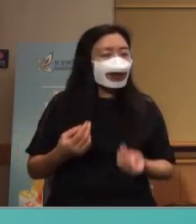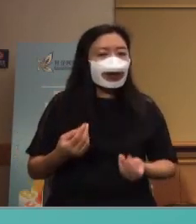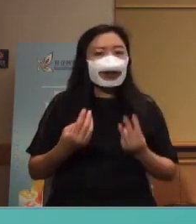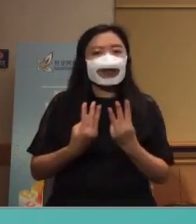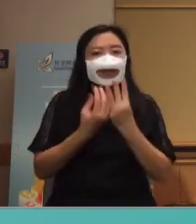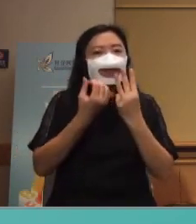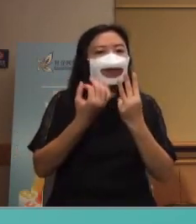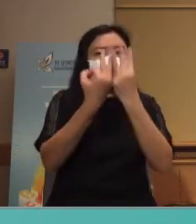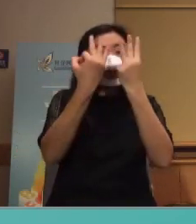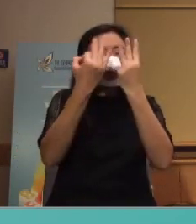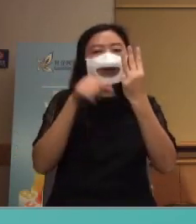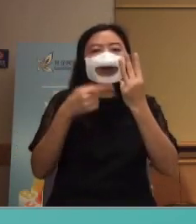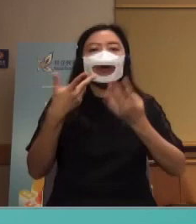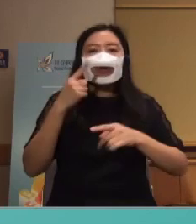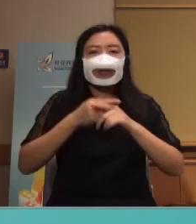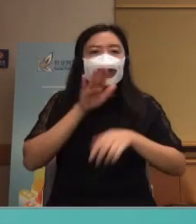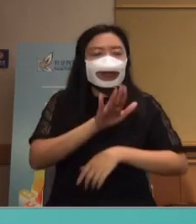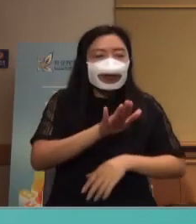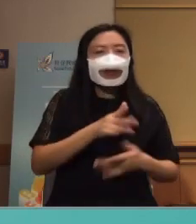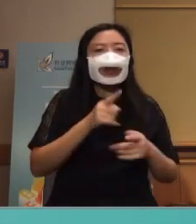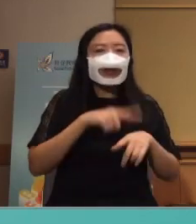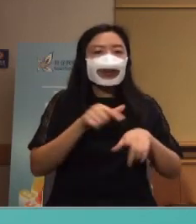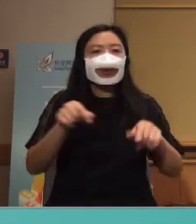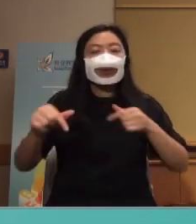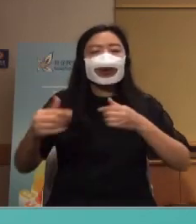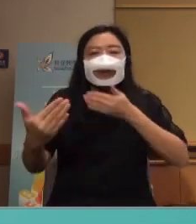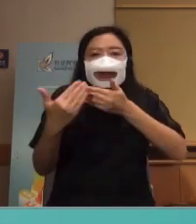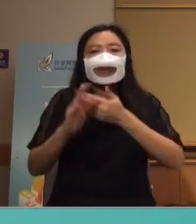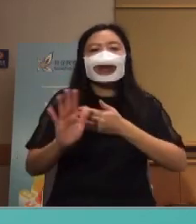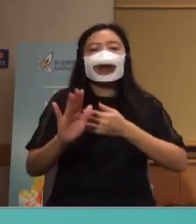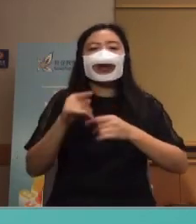Web3 and not just on short-term fluctuation of the markets?